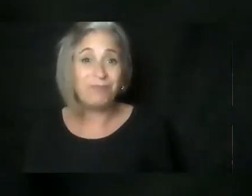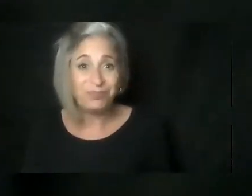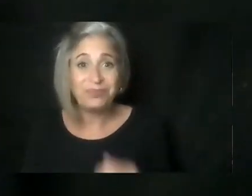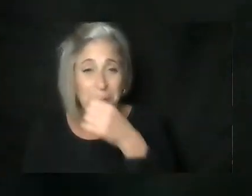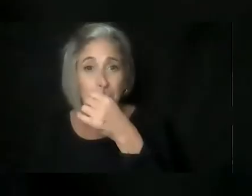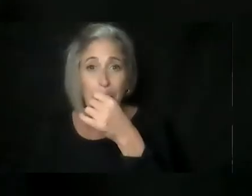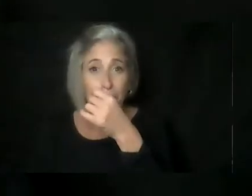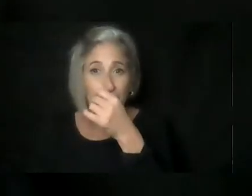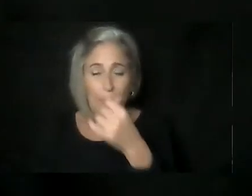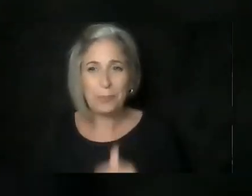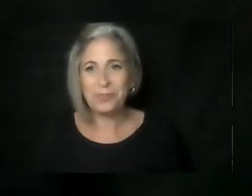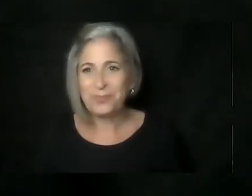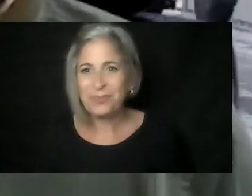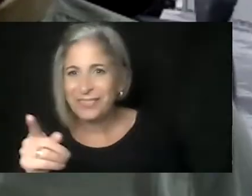see that.